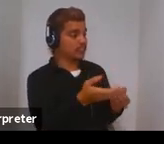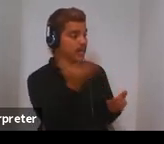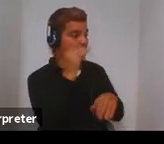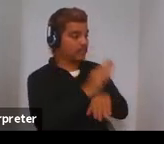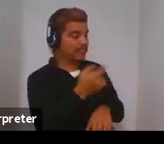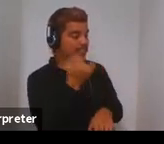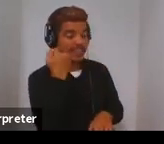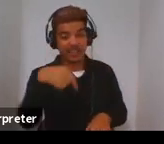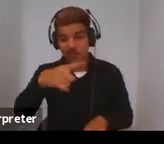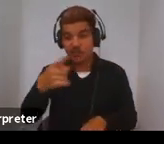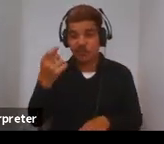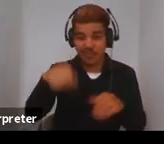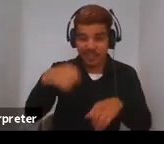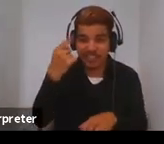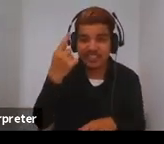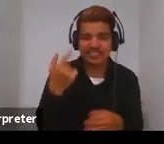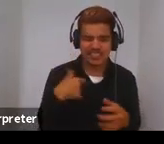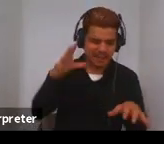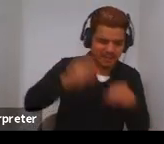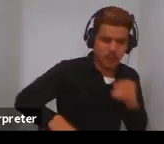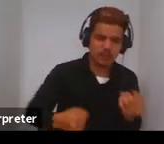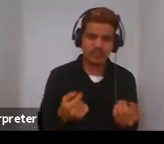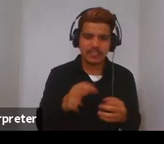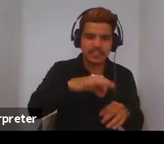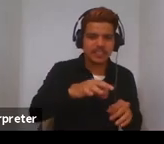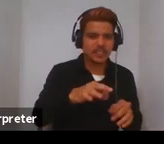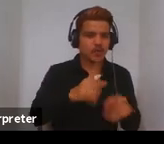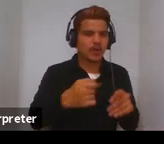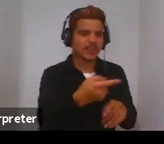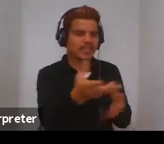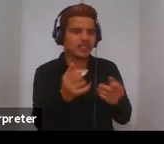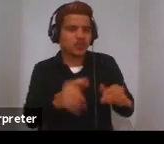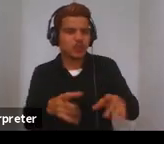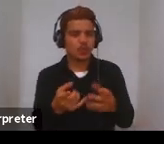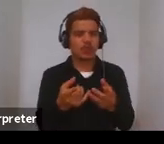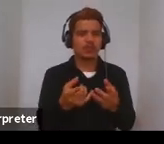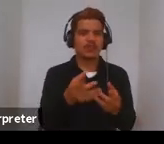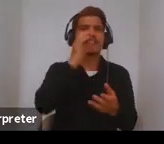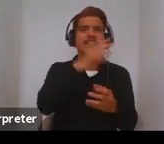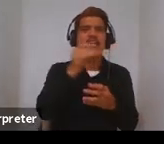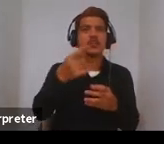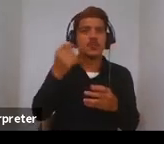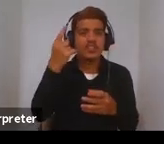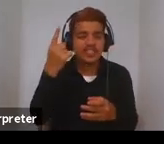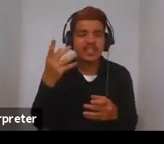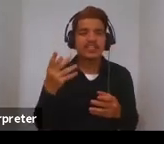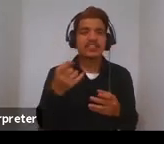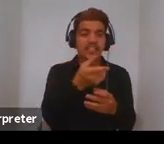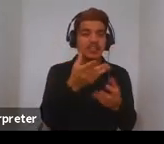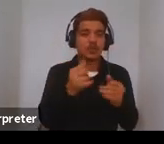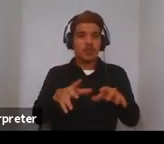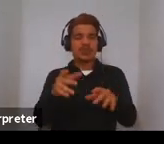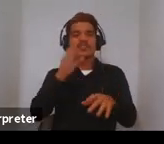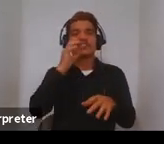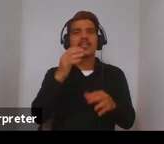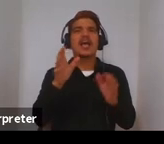completely ludicrous it is to force people to have tea when they don't want tea, and you're able to understand when people don't want tea, then how hard is it to understand